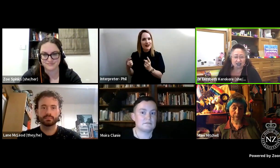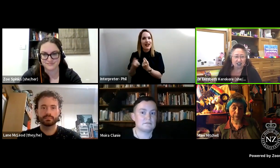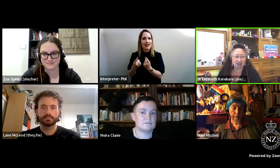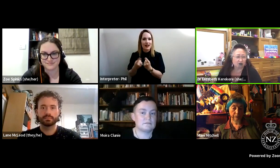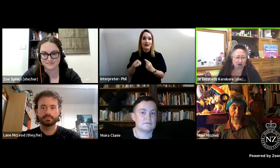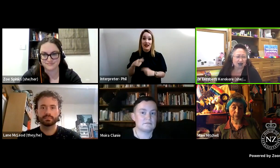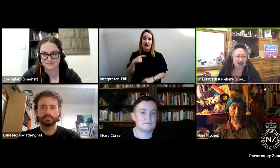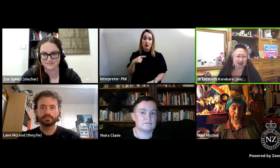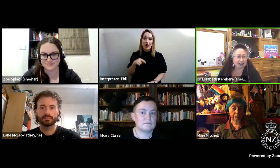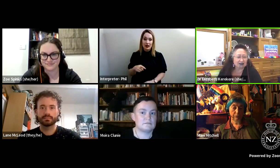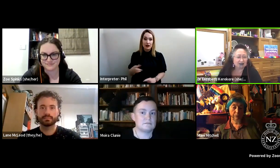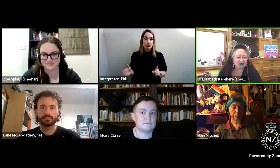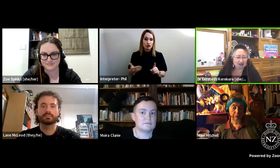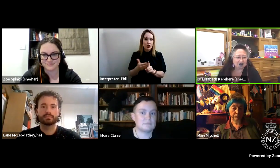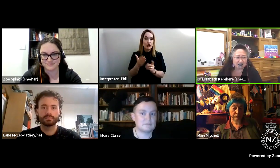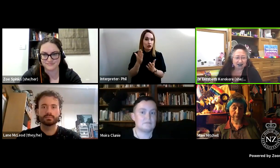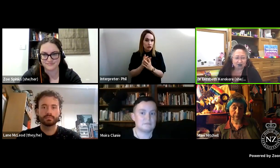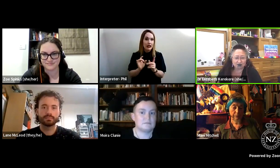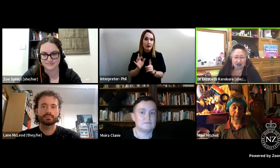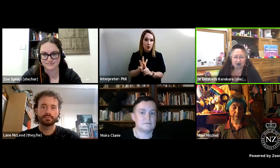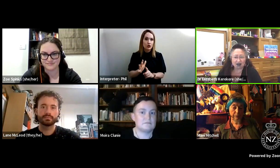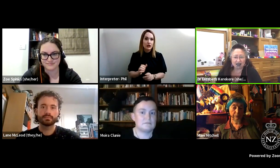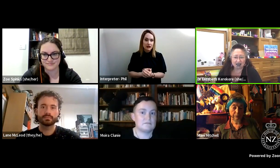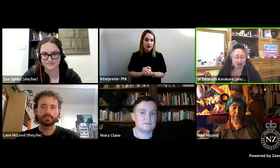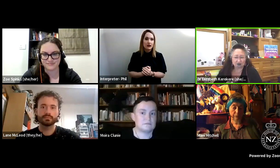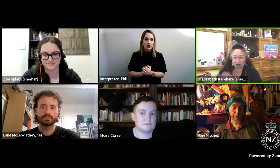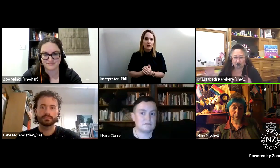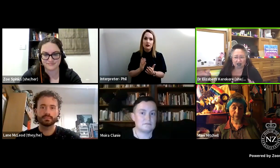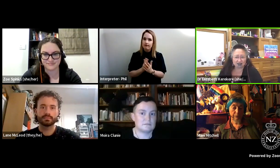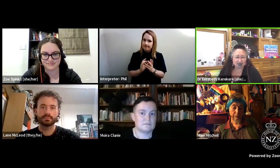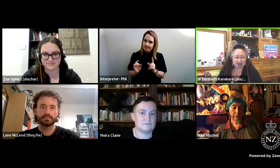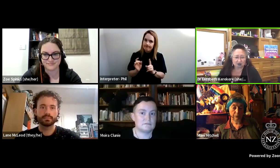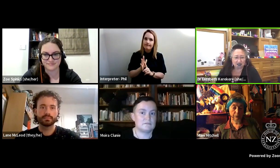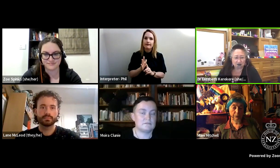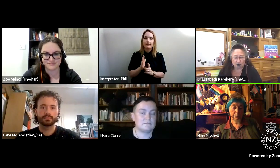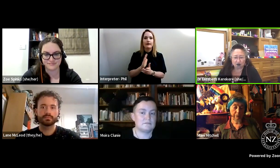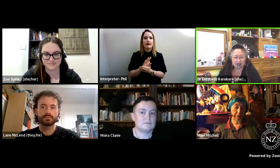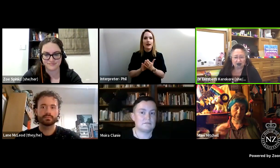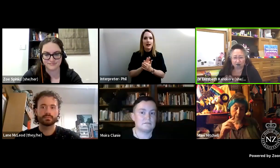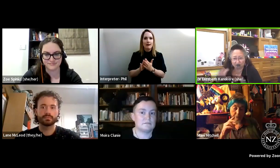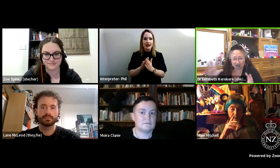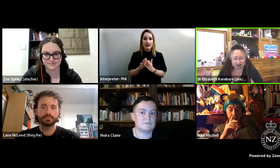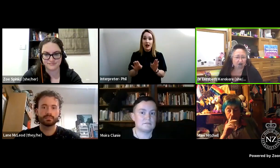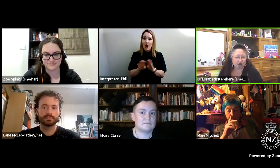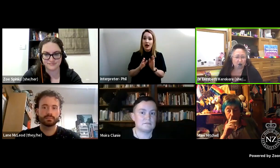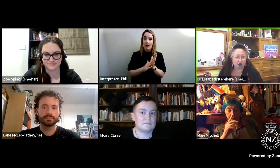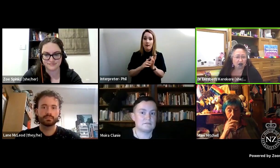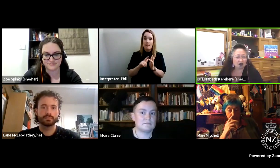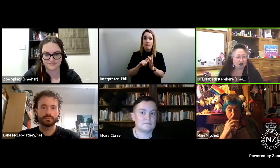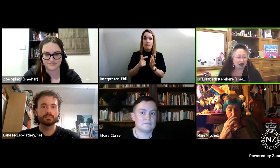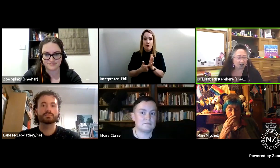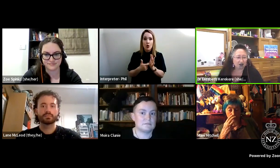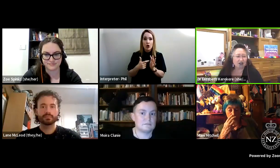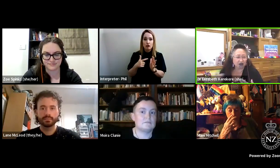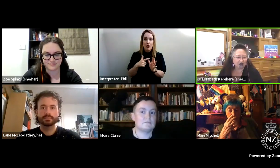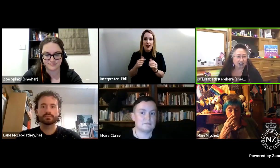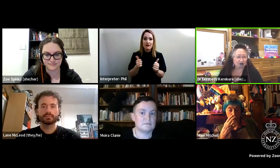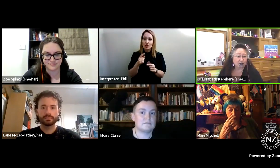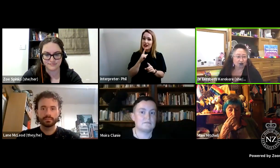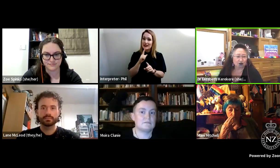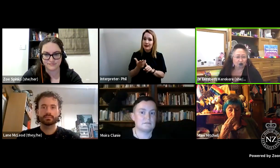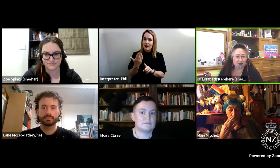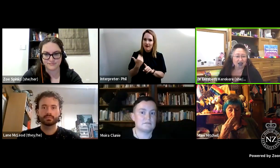strategy is actually really key. It's really, really key because it provides, as Moira said, it provides that framework for